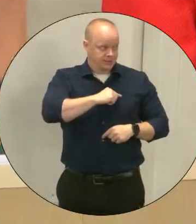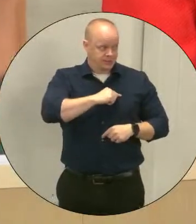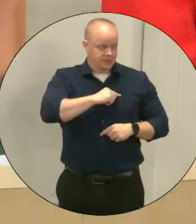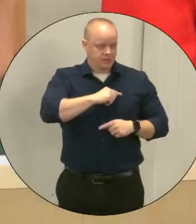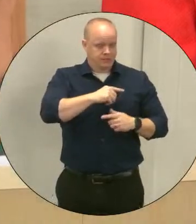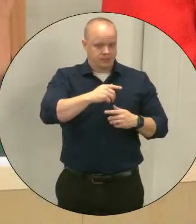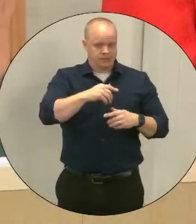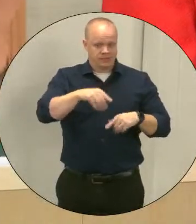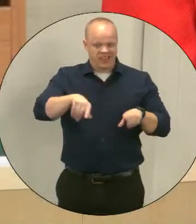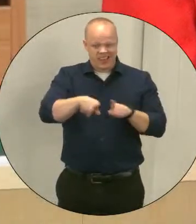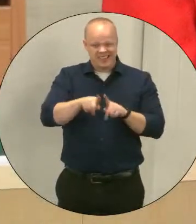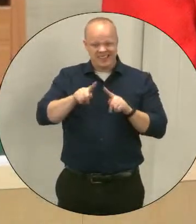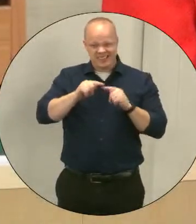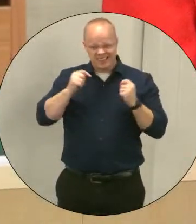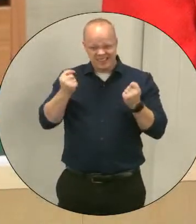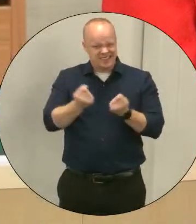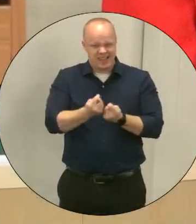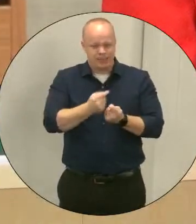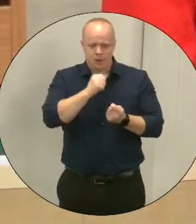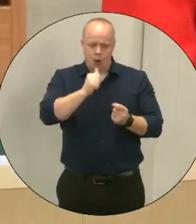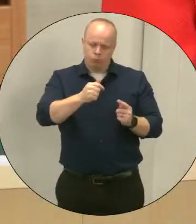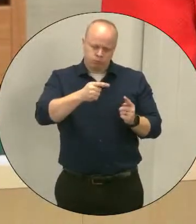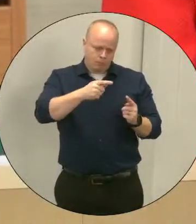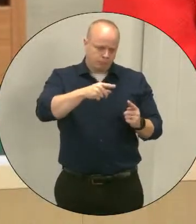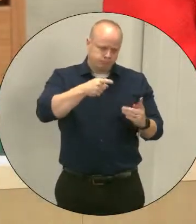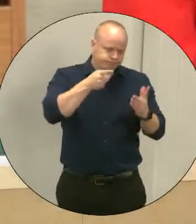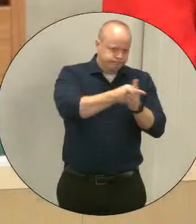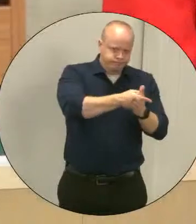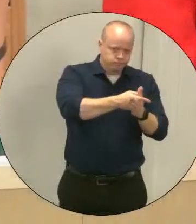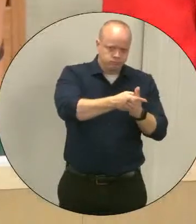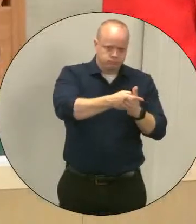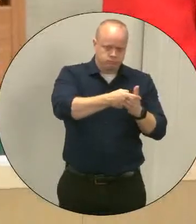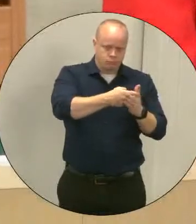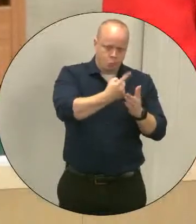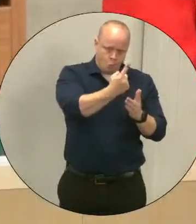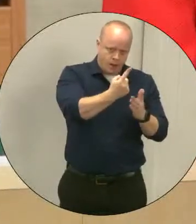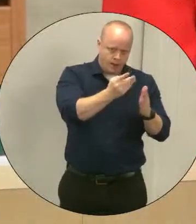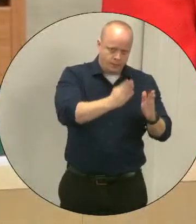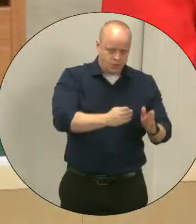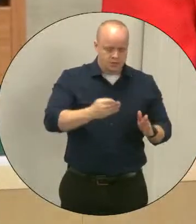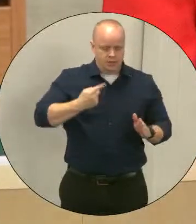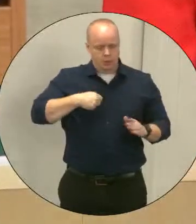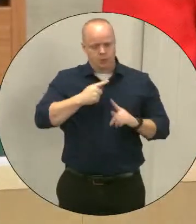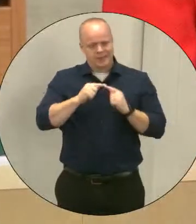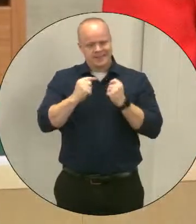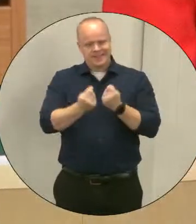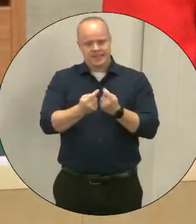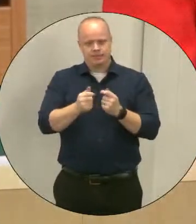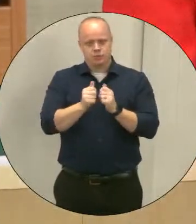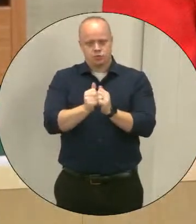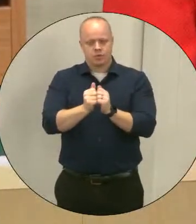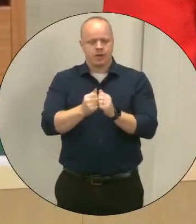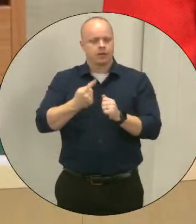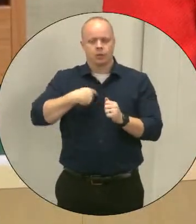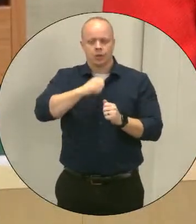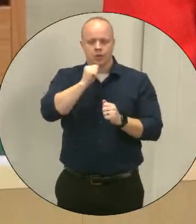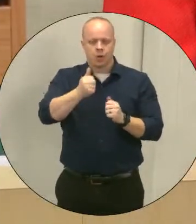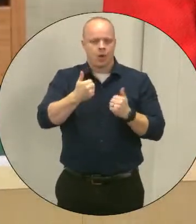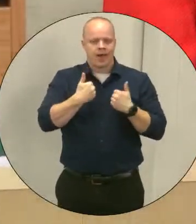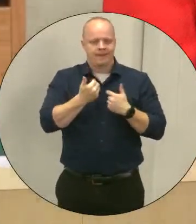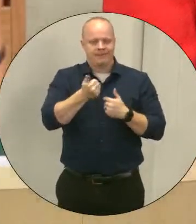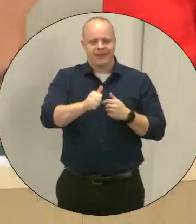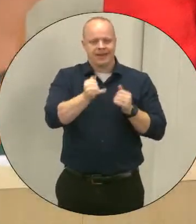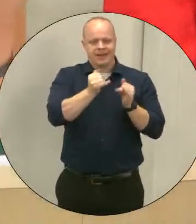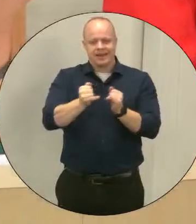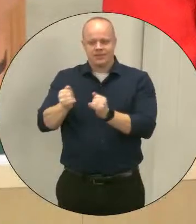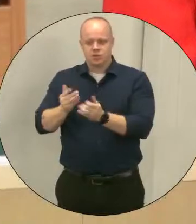address us as a team and no personal attacks on one individual. We are a team together, and we don't have any individual